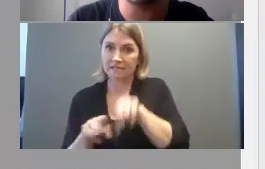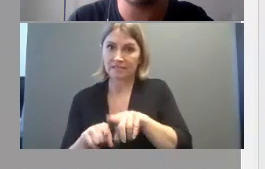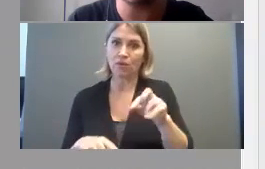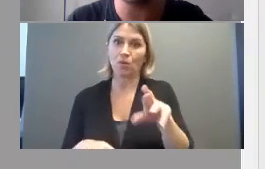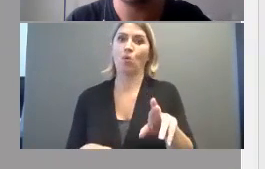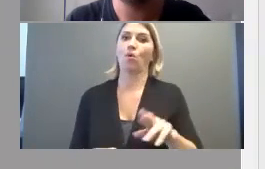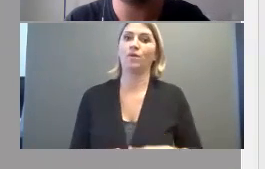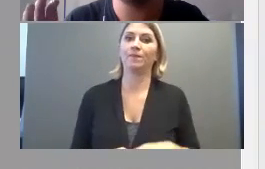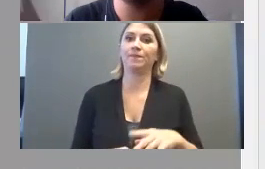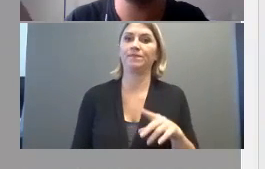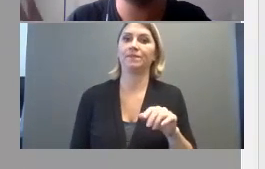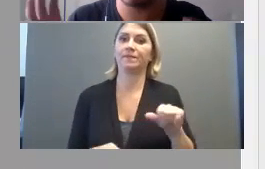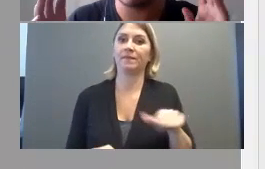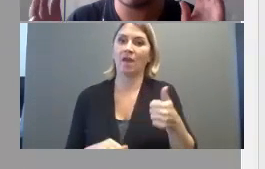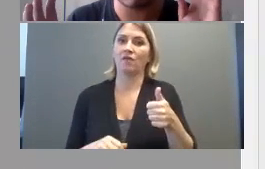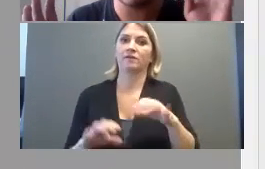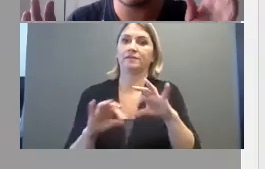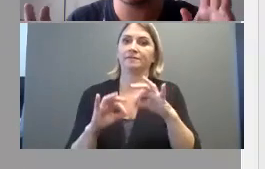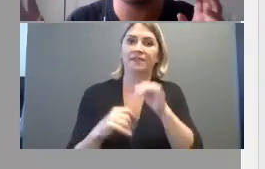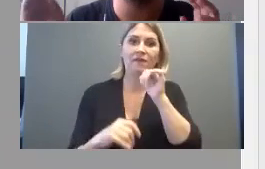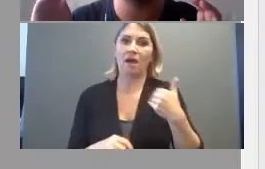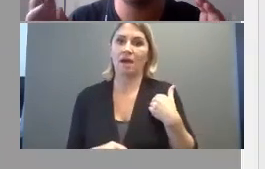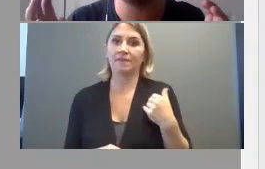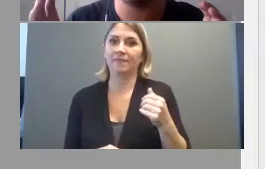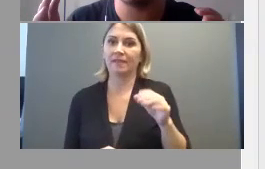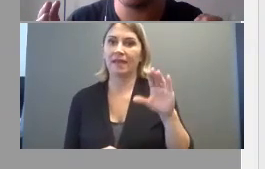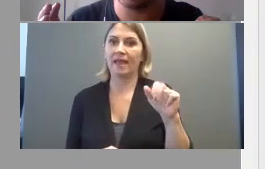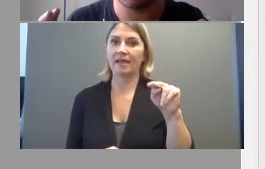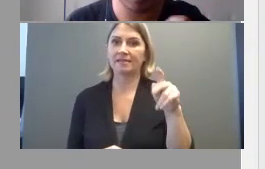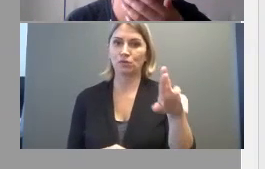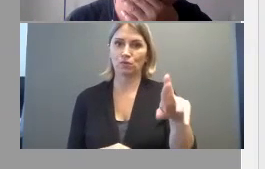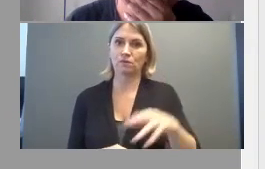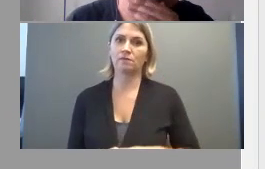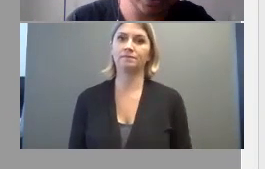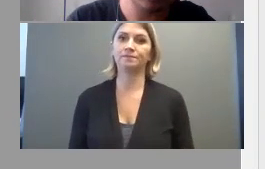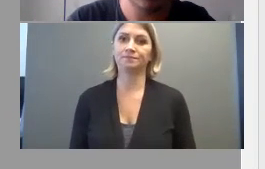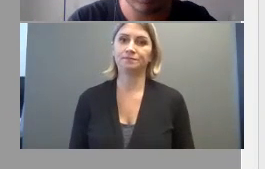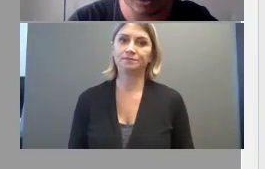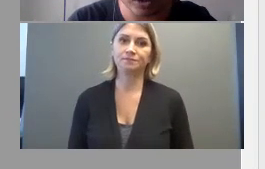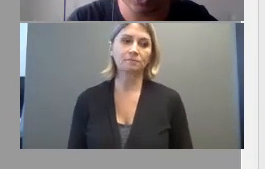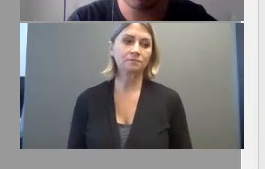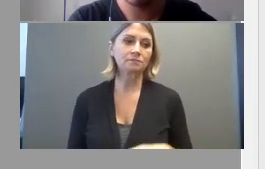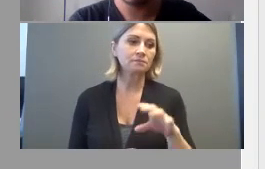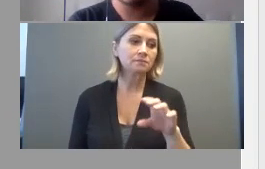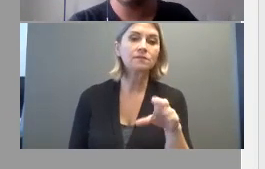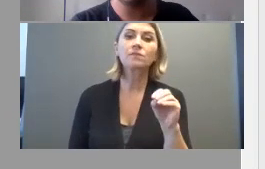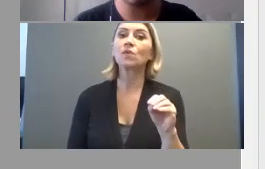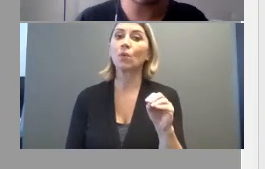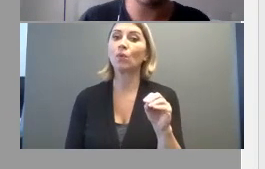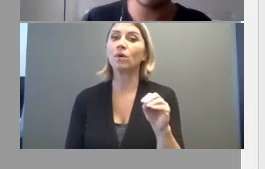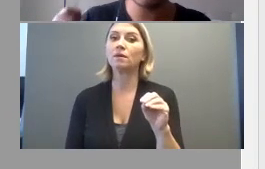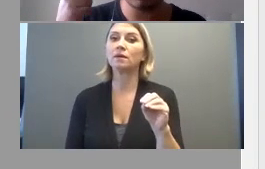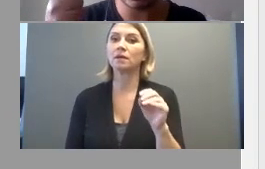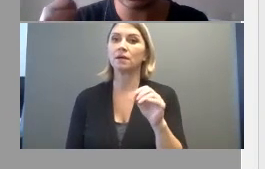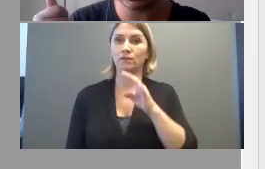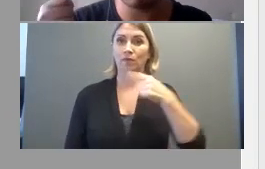two descendants that are neither ancestor or descendant of each other. Right. Okay. So we will